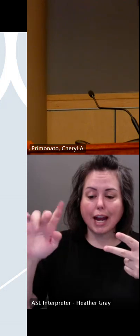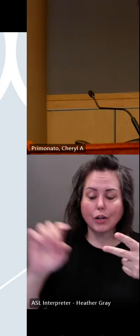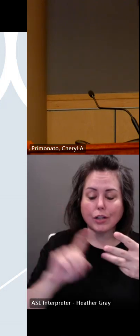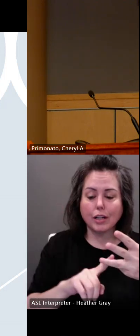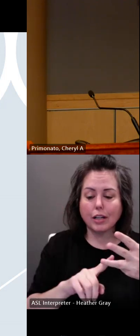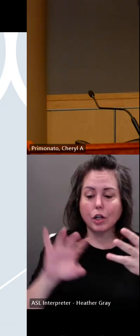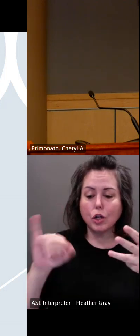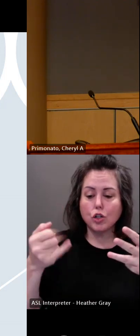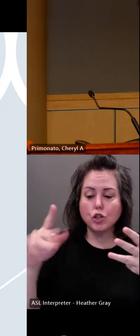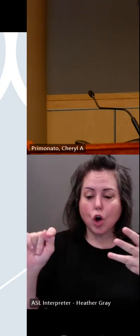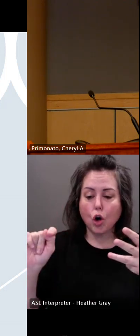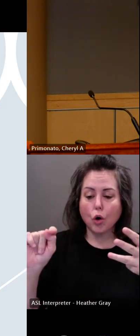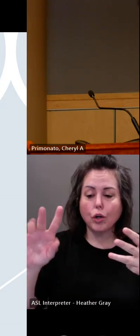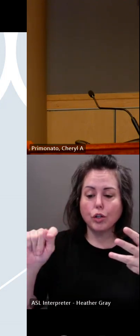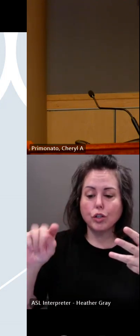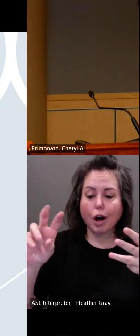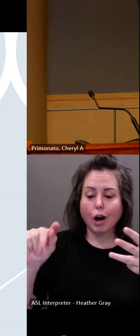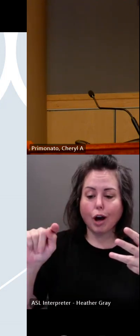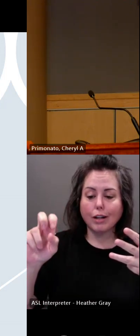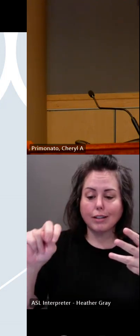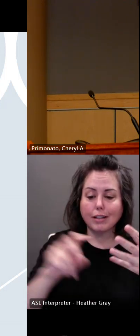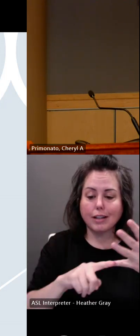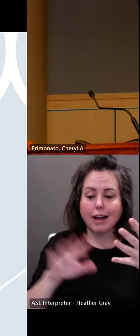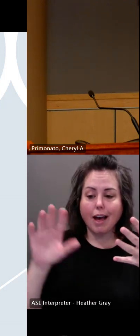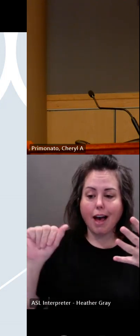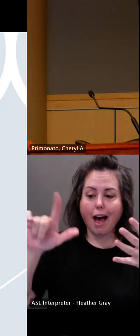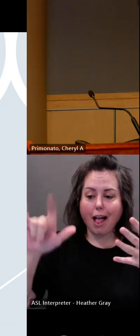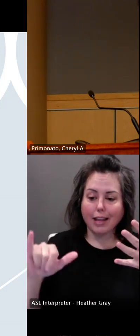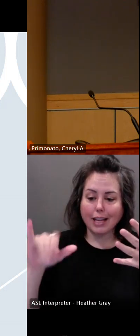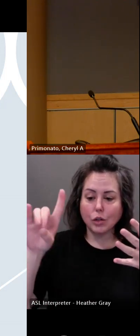Joe Totten. Allie Doyle.